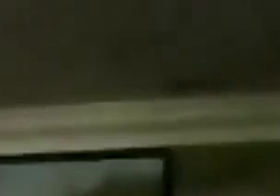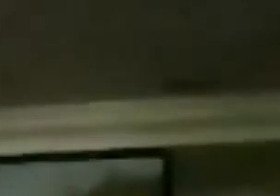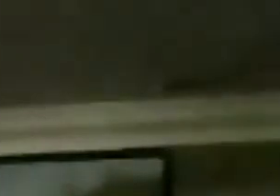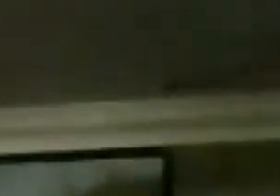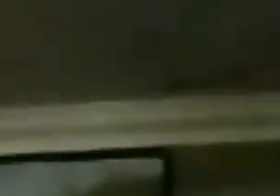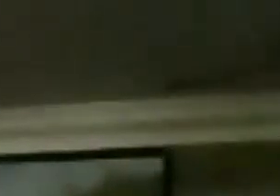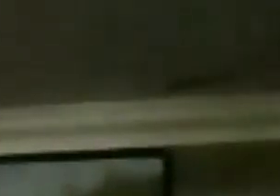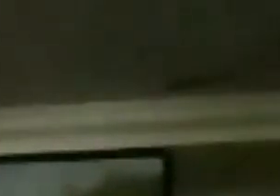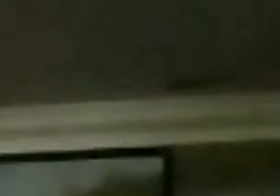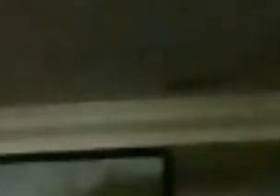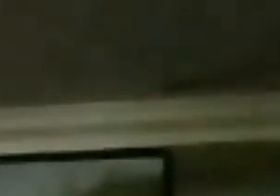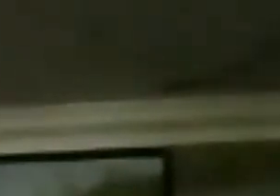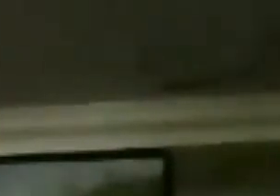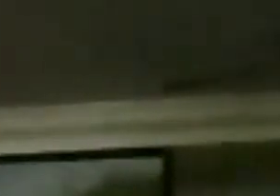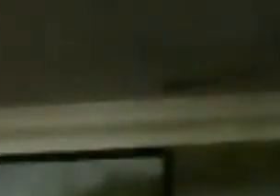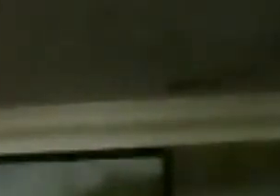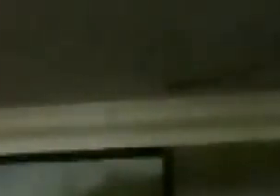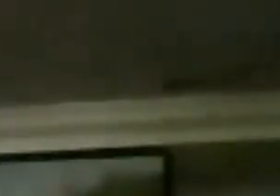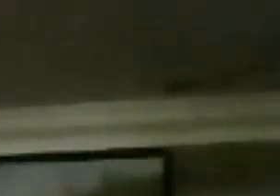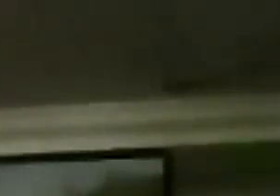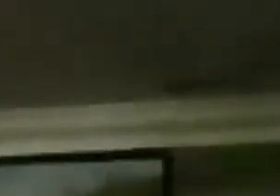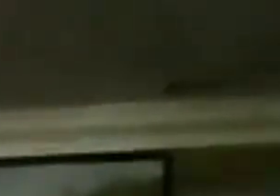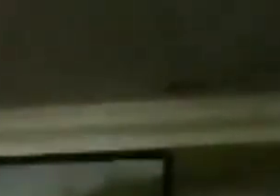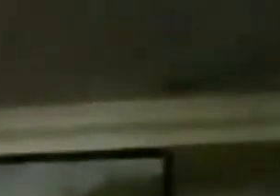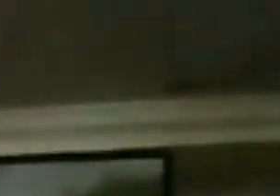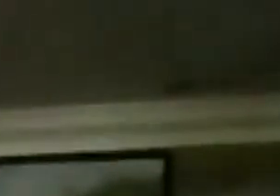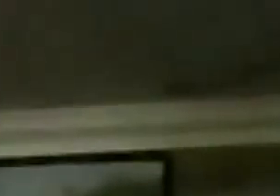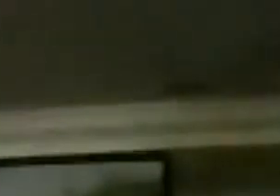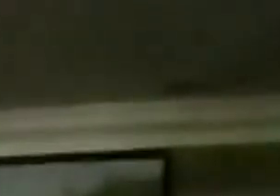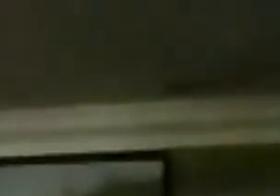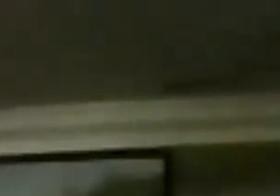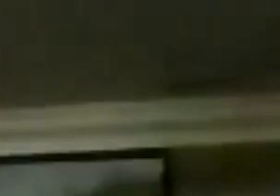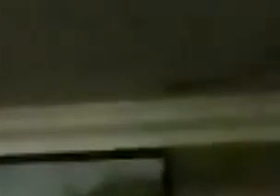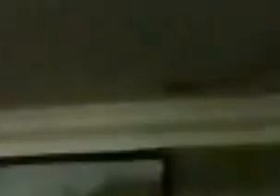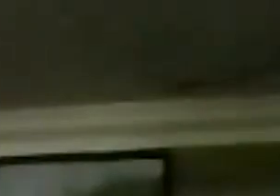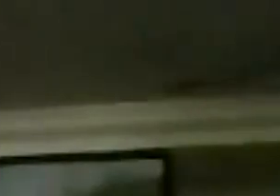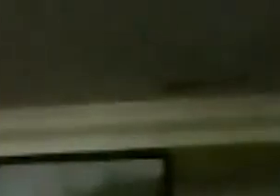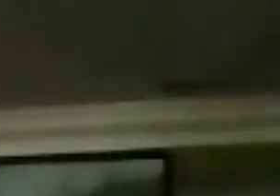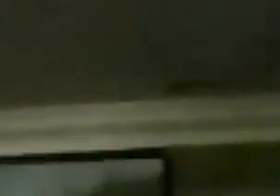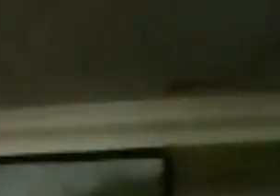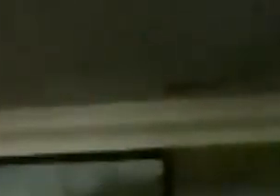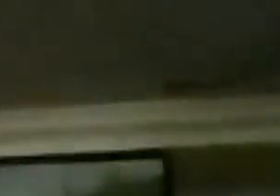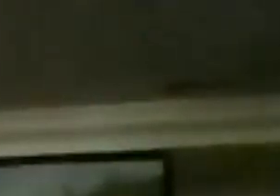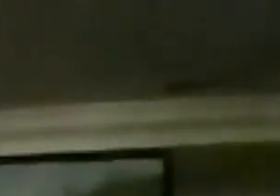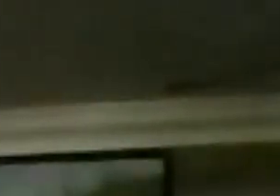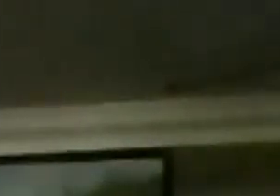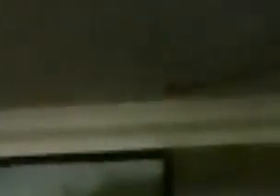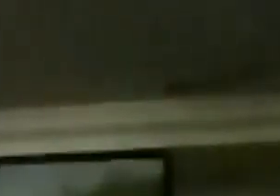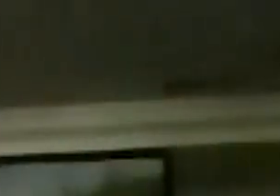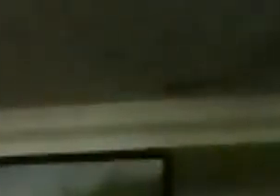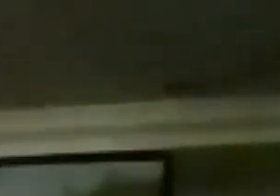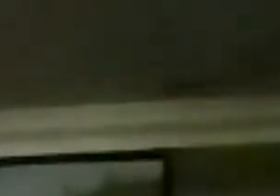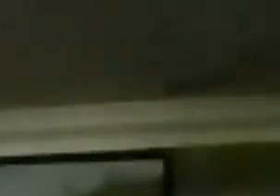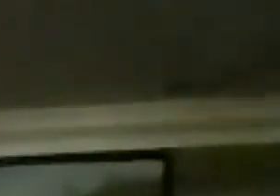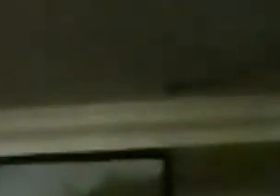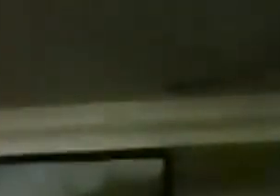is that the question? That they don't have access to print it? Okay, so you can always contact me, email me, or leave